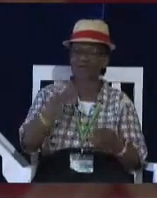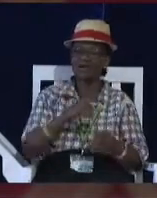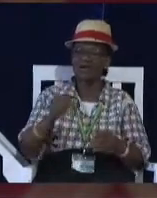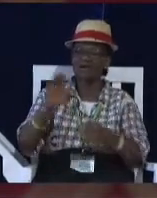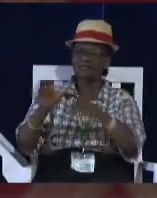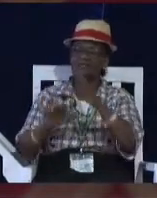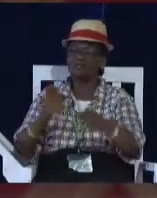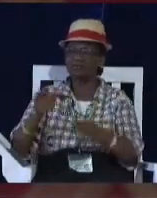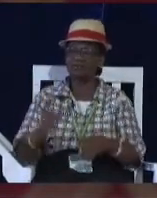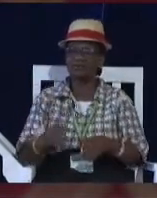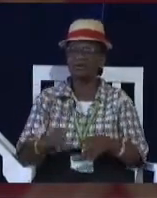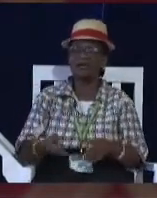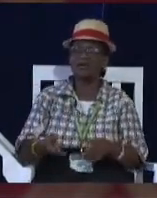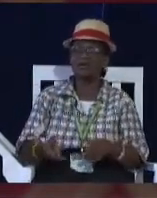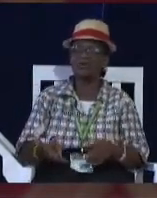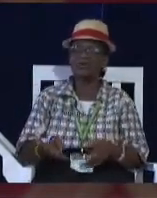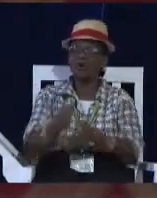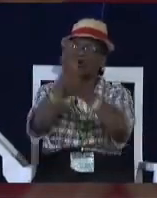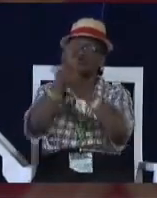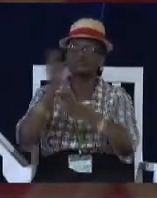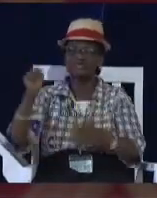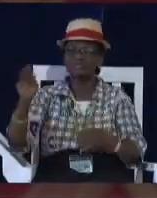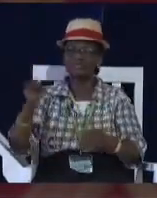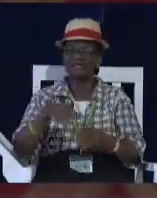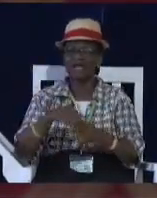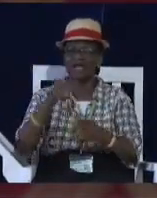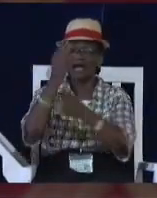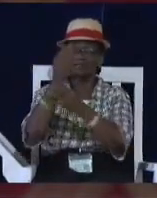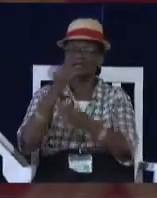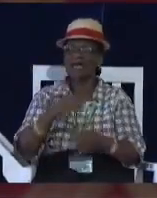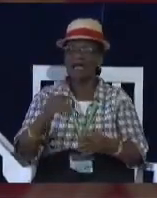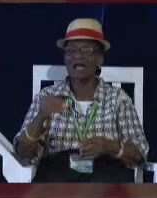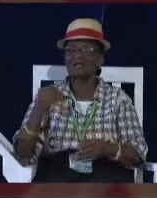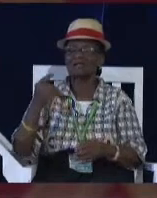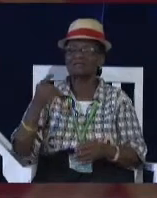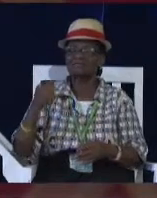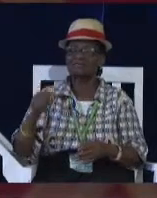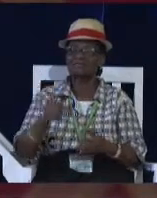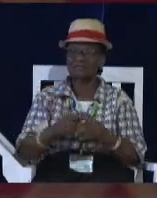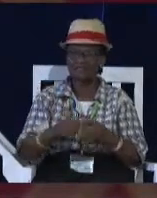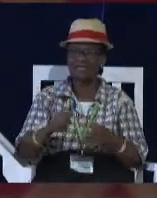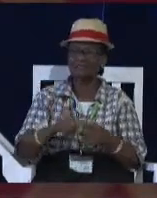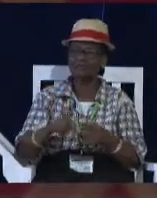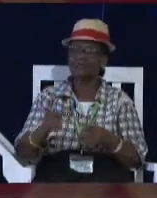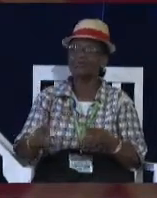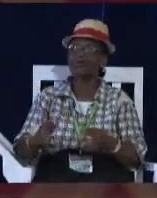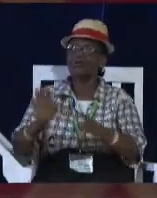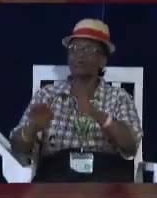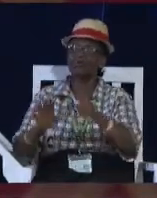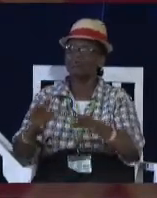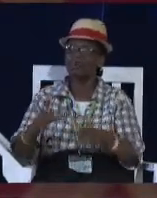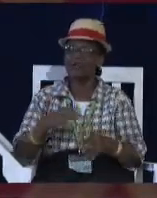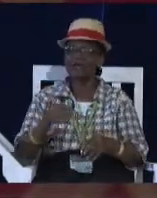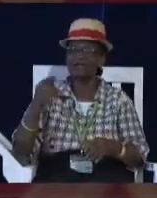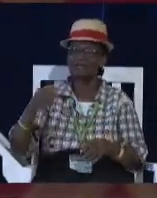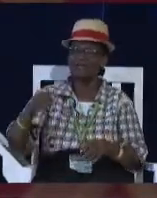virtue flowed. And the man got up, jumping, leaping, praising God.